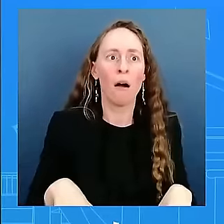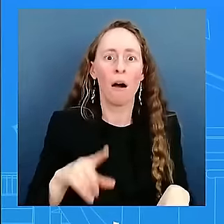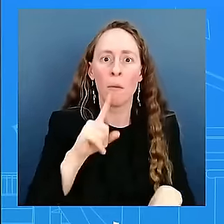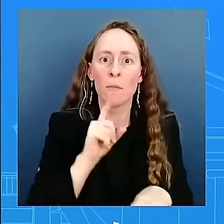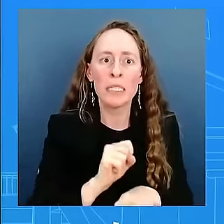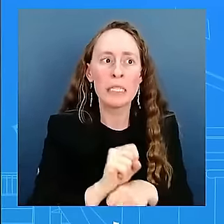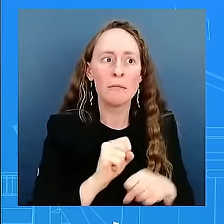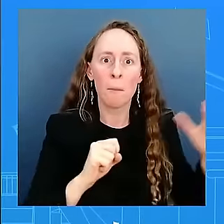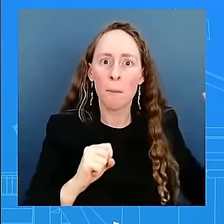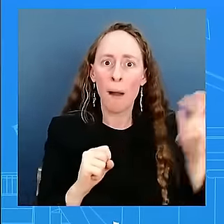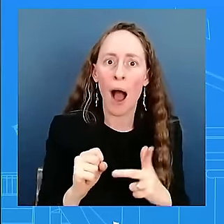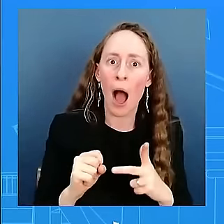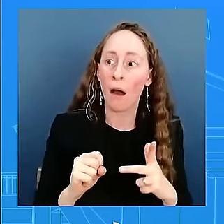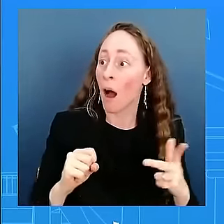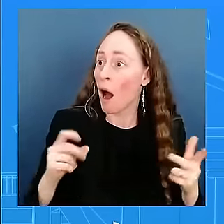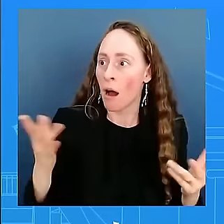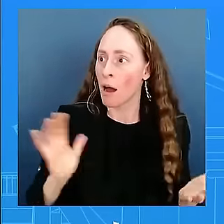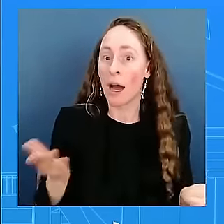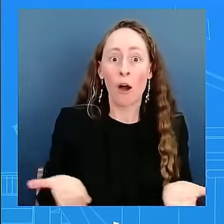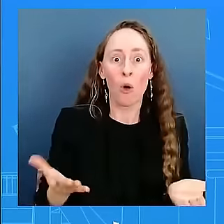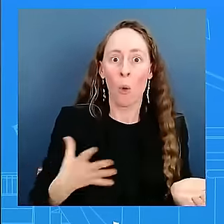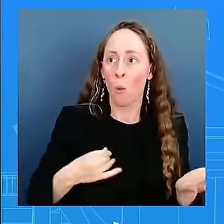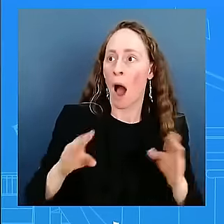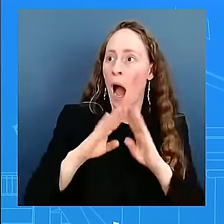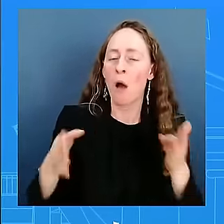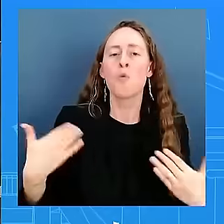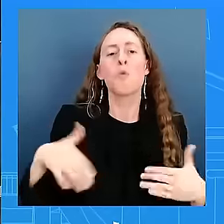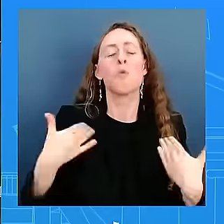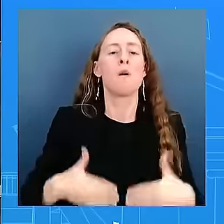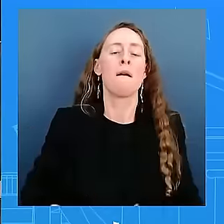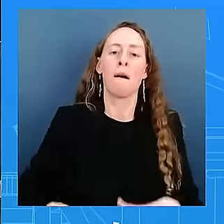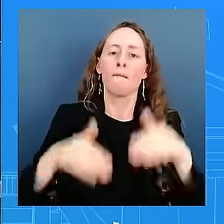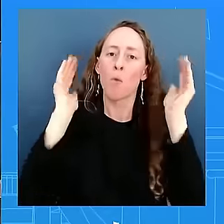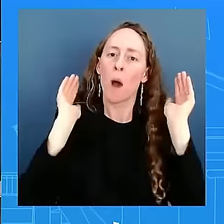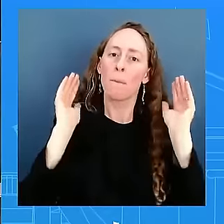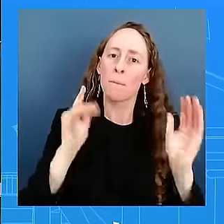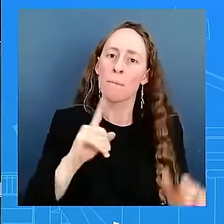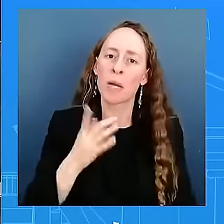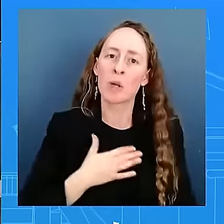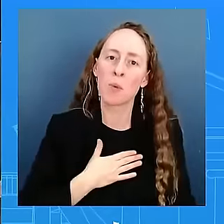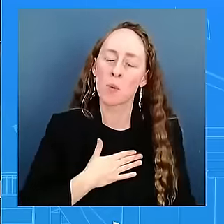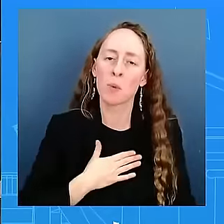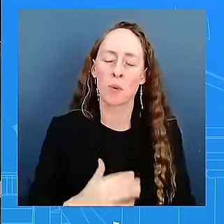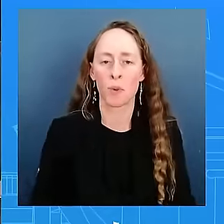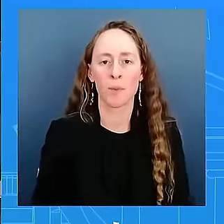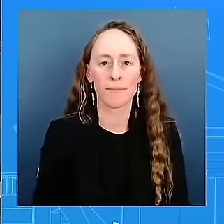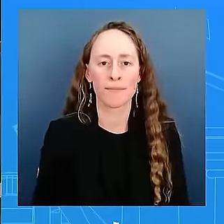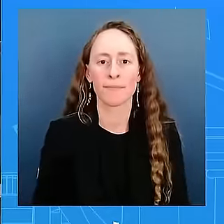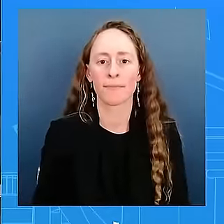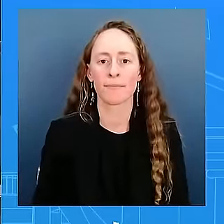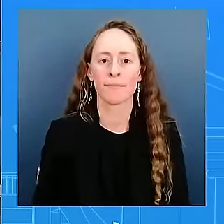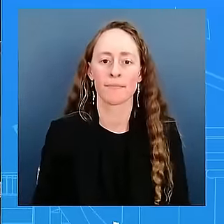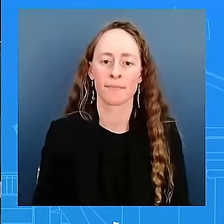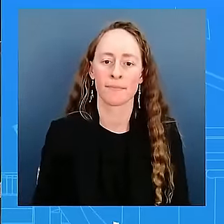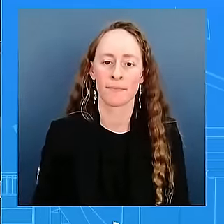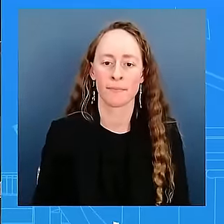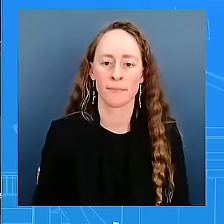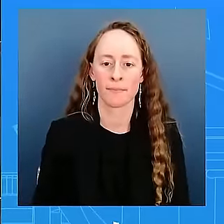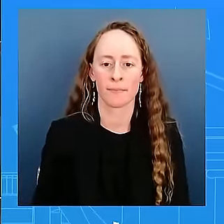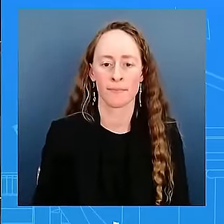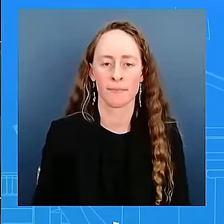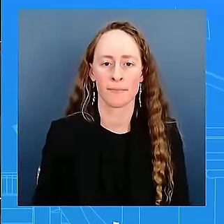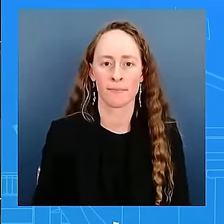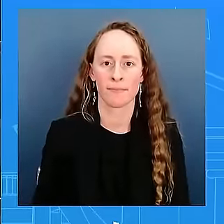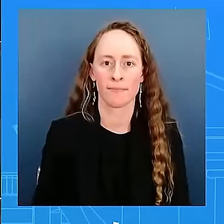So it was quite a moment. And can you talk about how the administration tries to make sure this